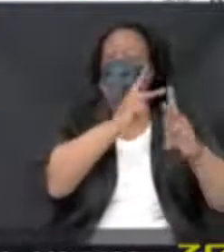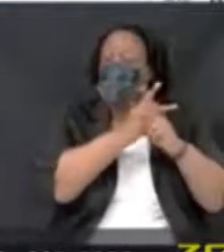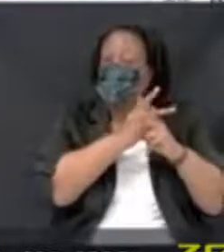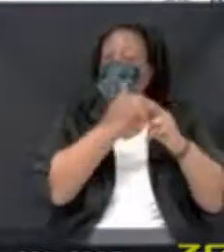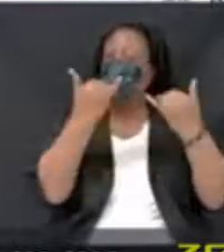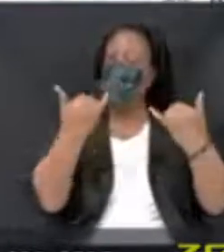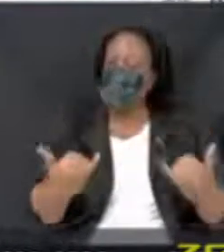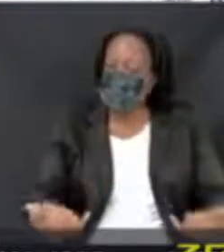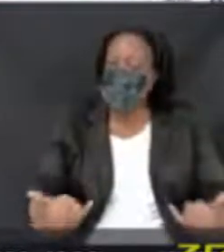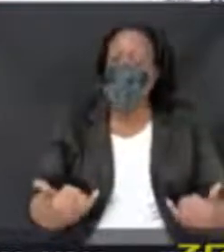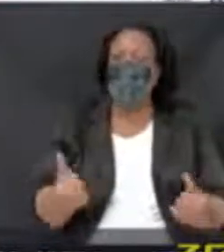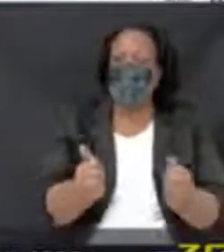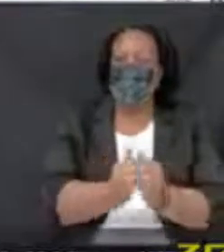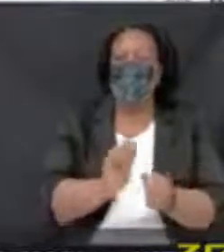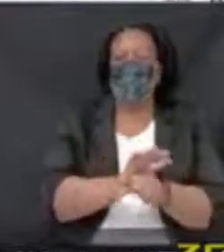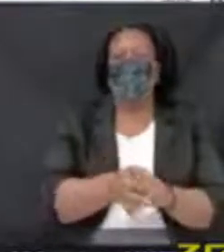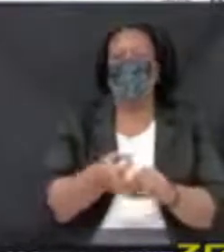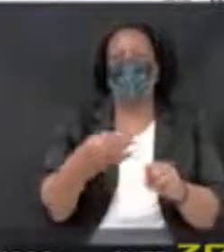comes first.